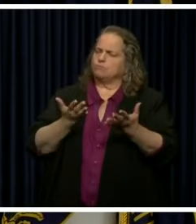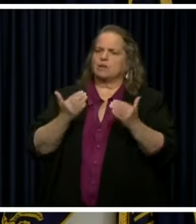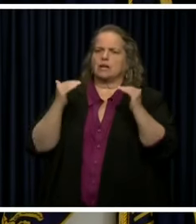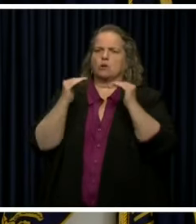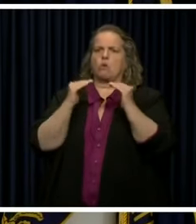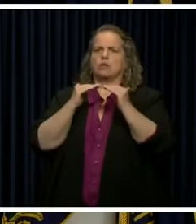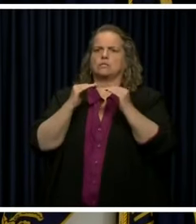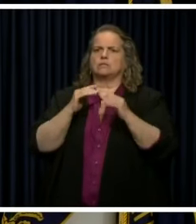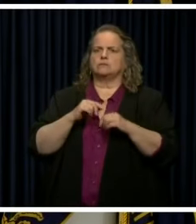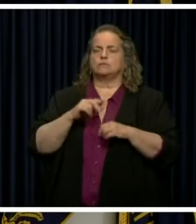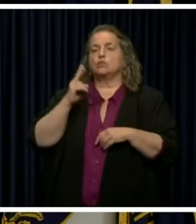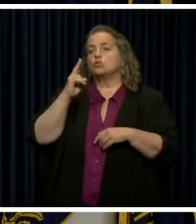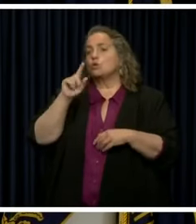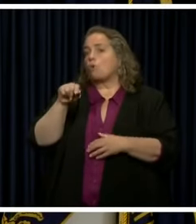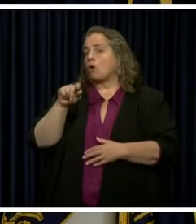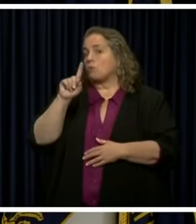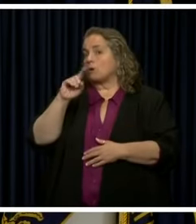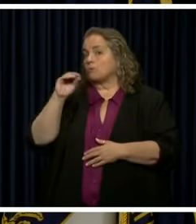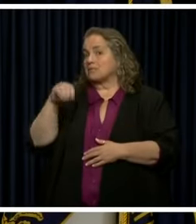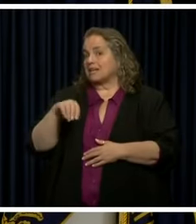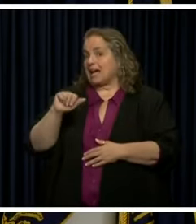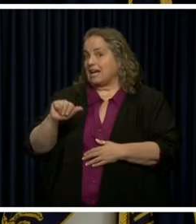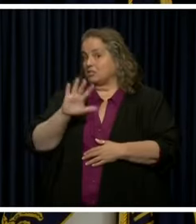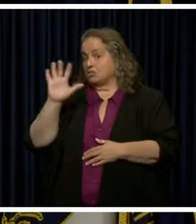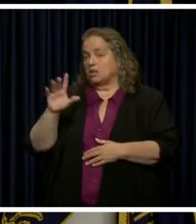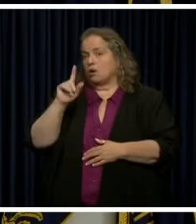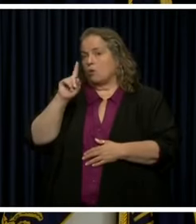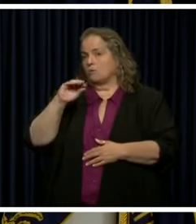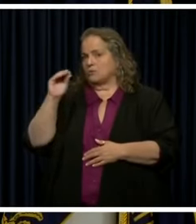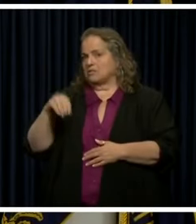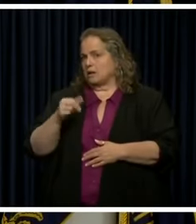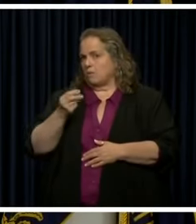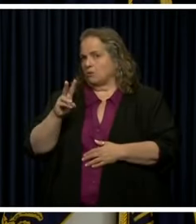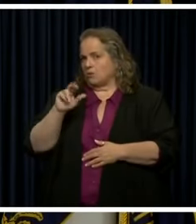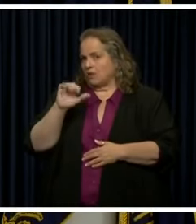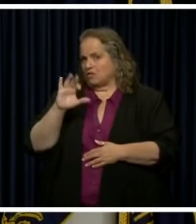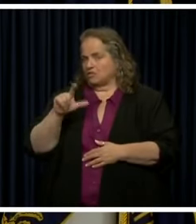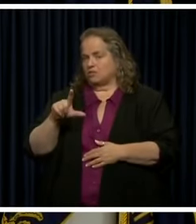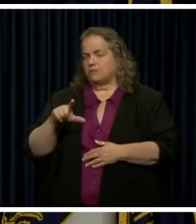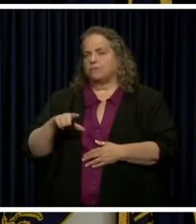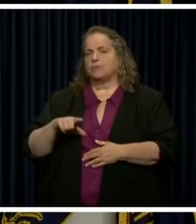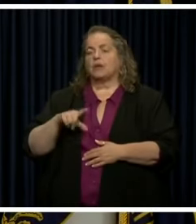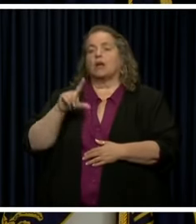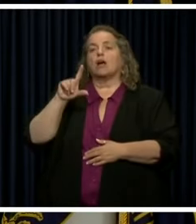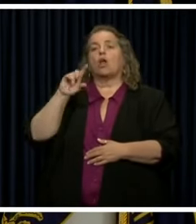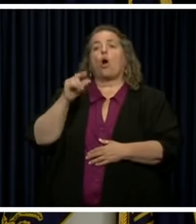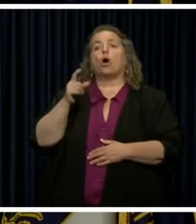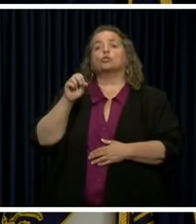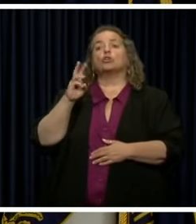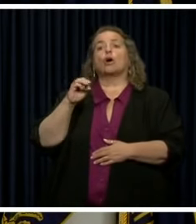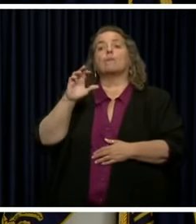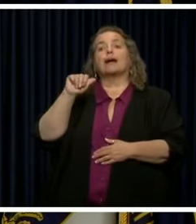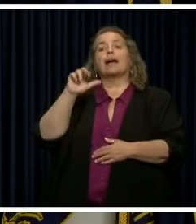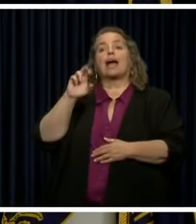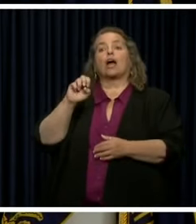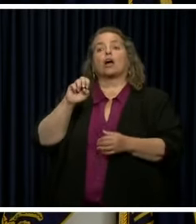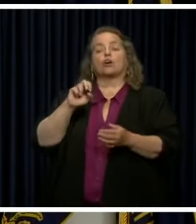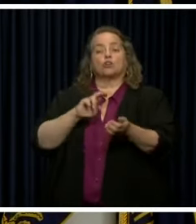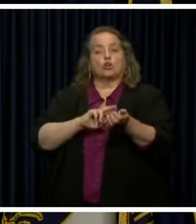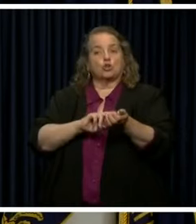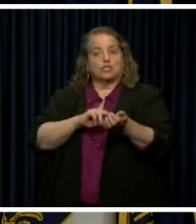2.1% Asian, 1% multiracial. Long-term care facilities.